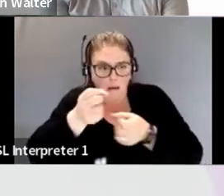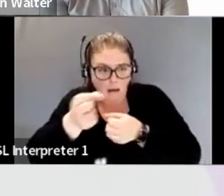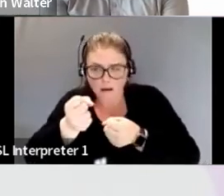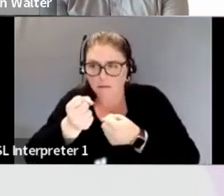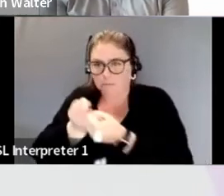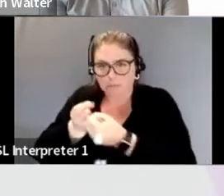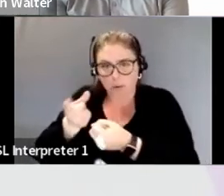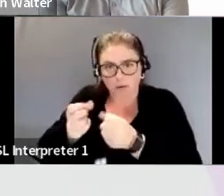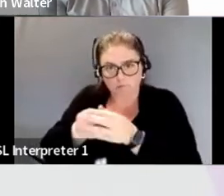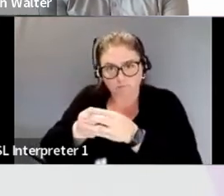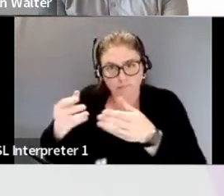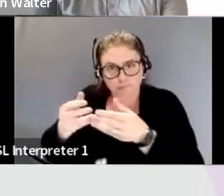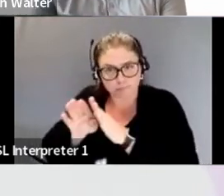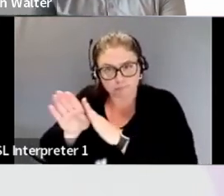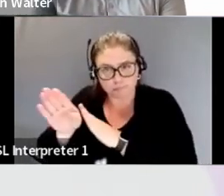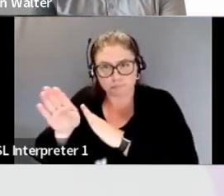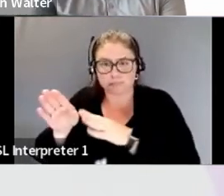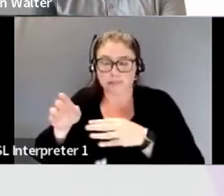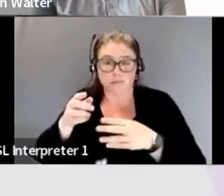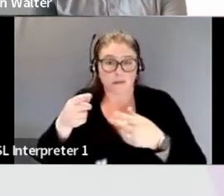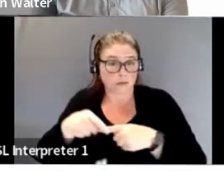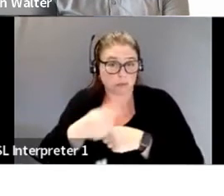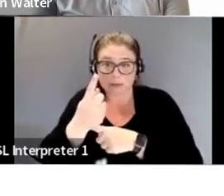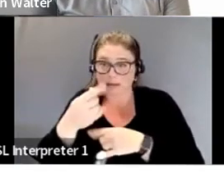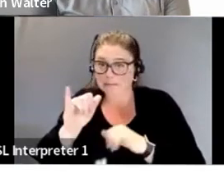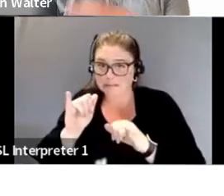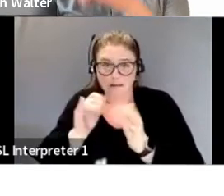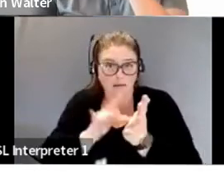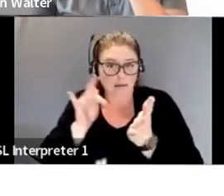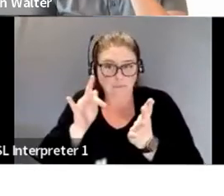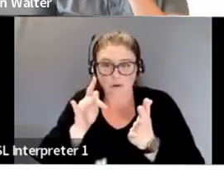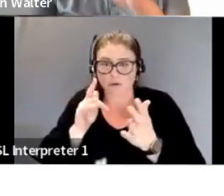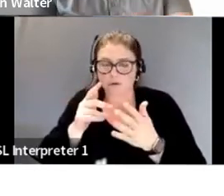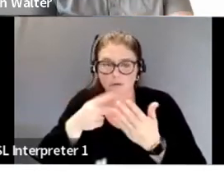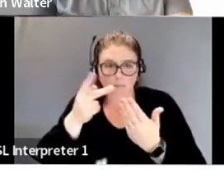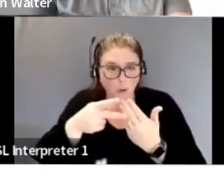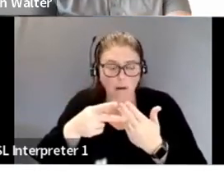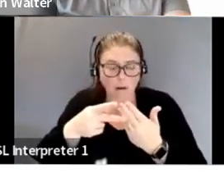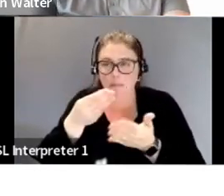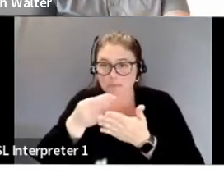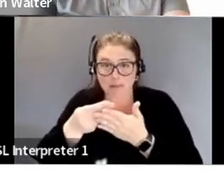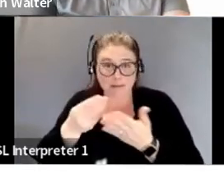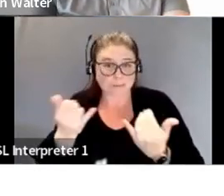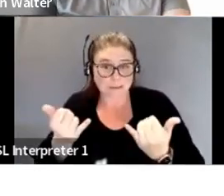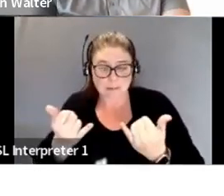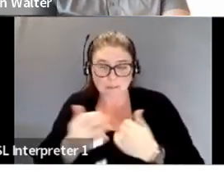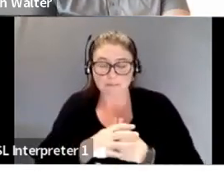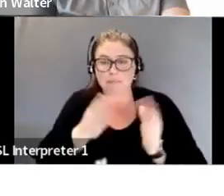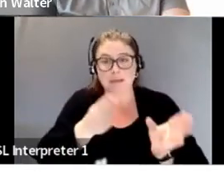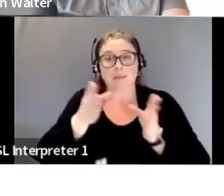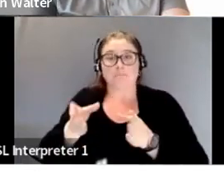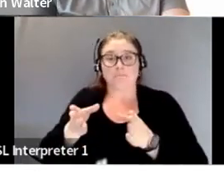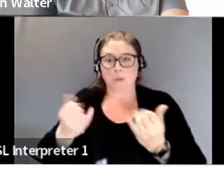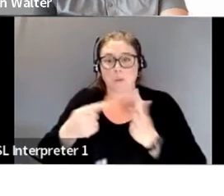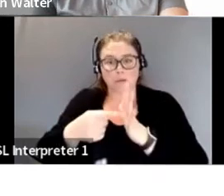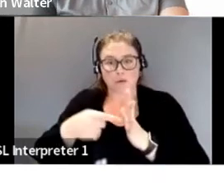leverage the platform and the funding today. So now I'm going to hop over and actually show you the fantastic tool that